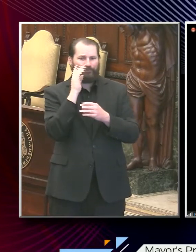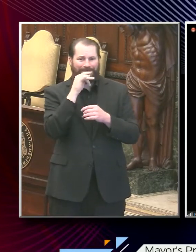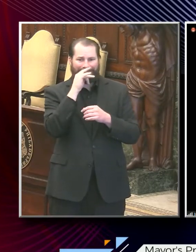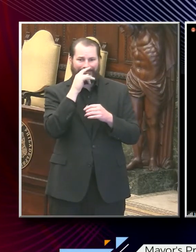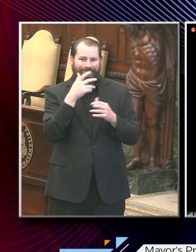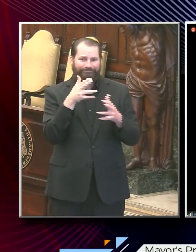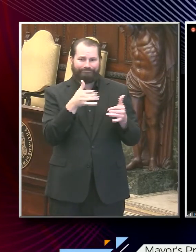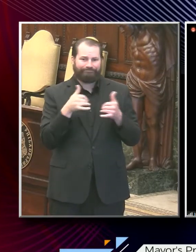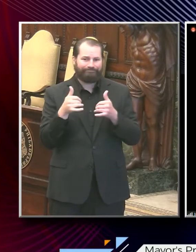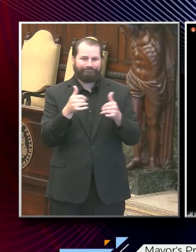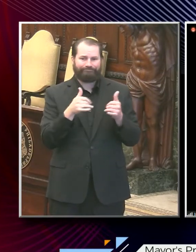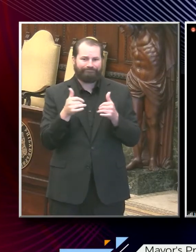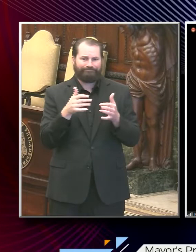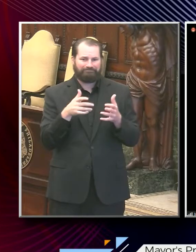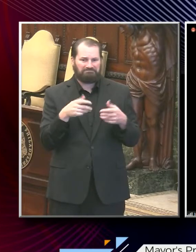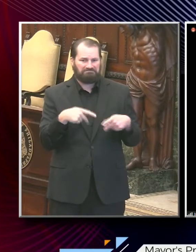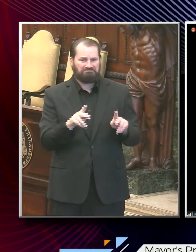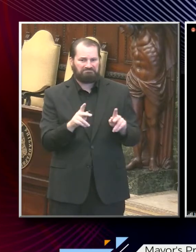but opening the spray grounds?